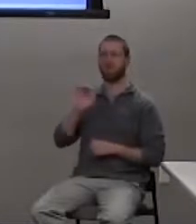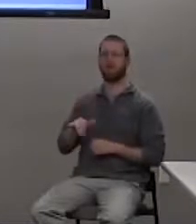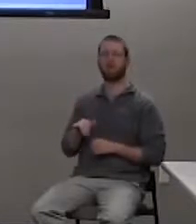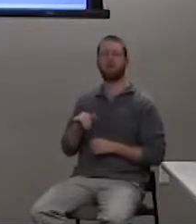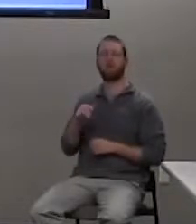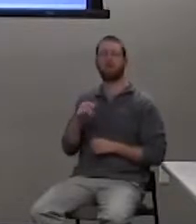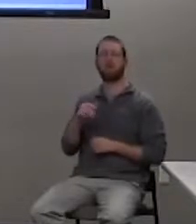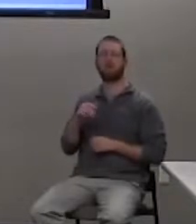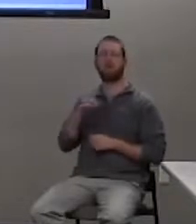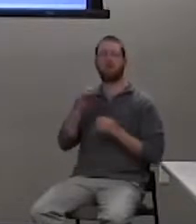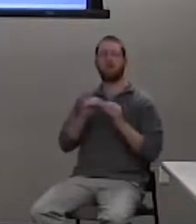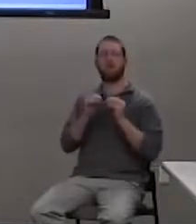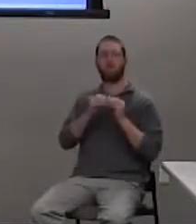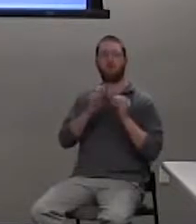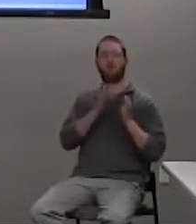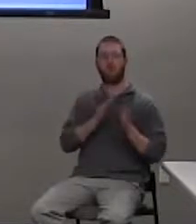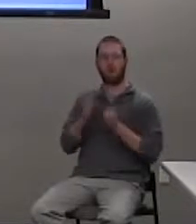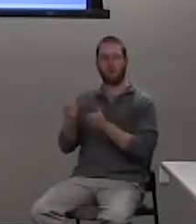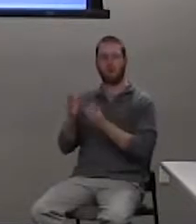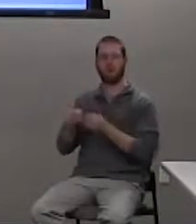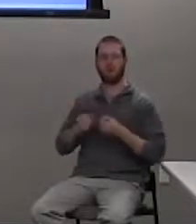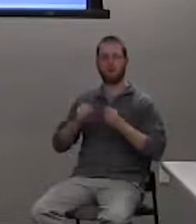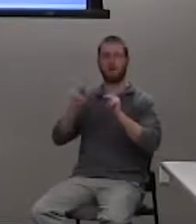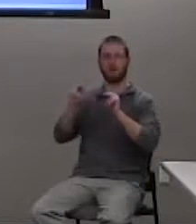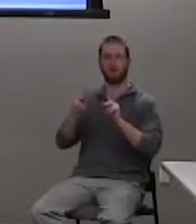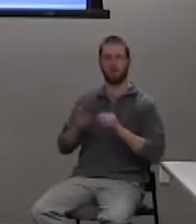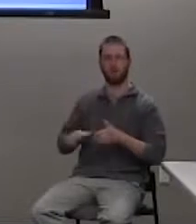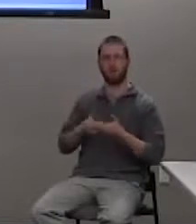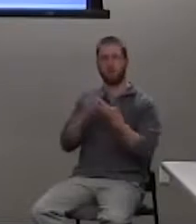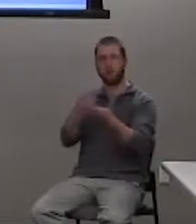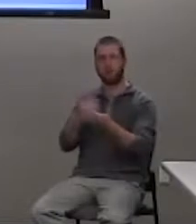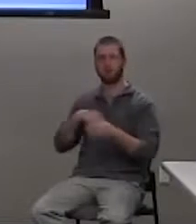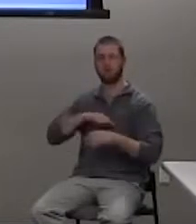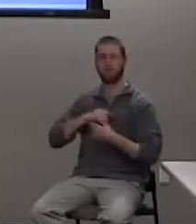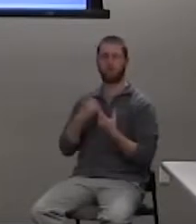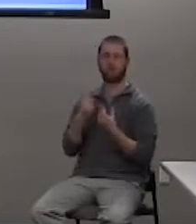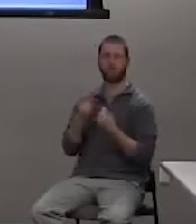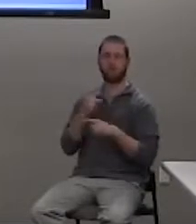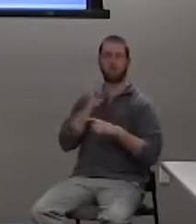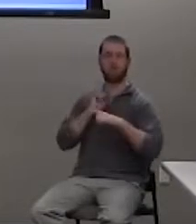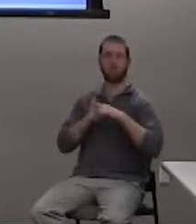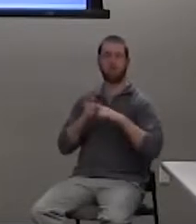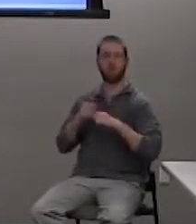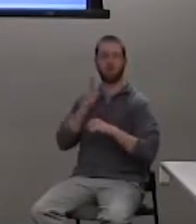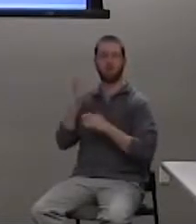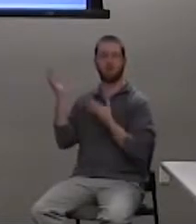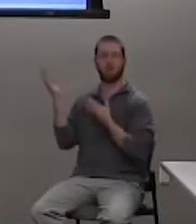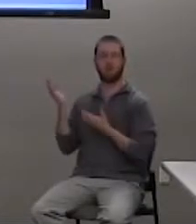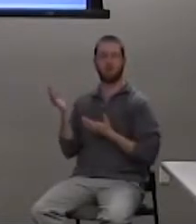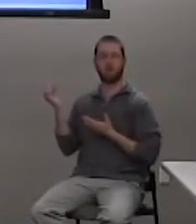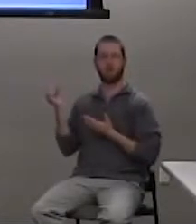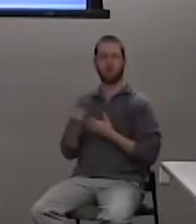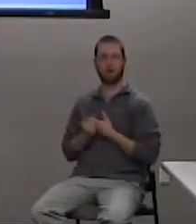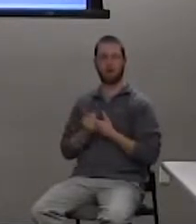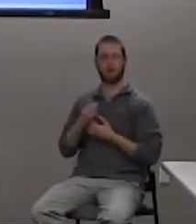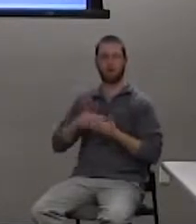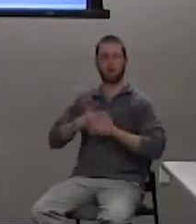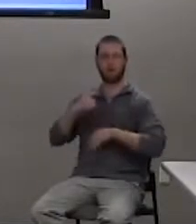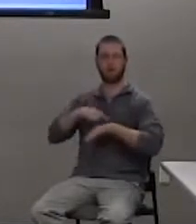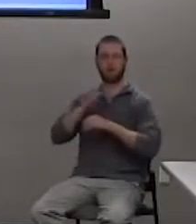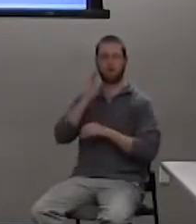some strategies, opportunities, recommendations around what should we be doing. The other thing we're going to be bringing back next